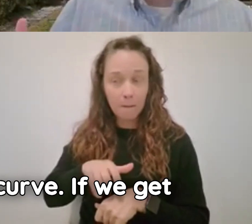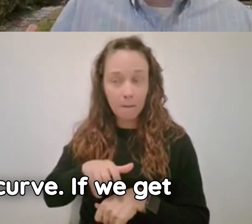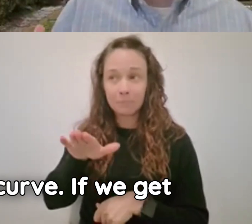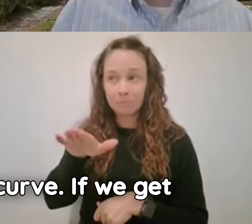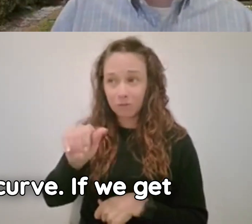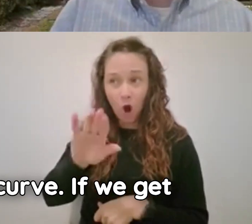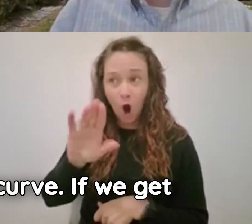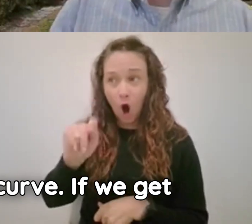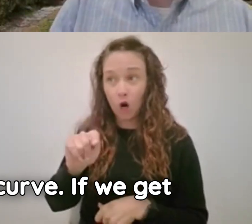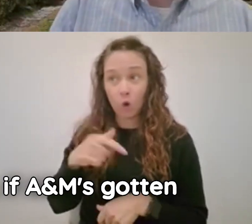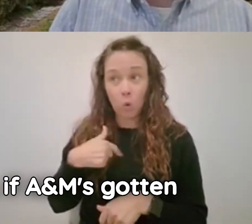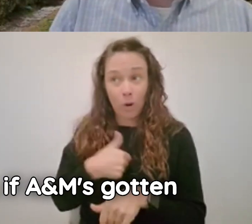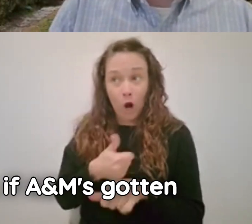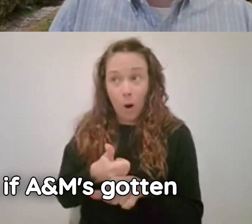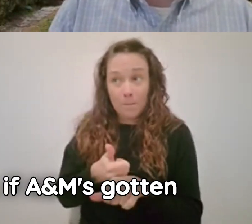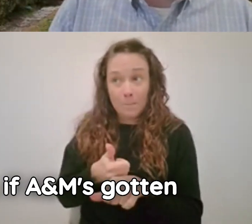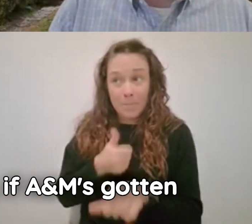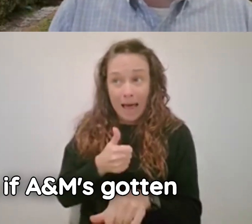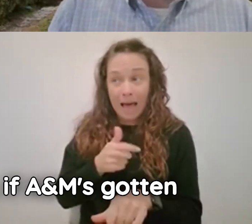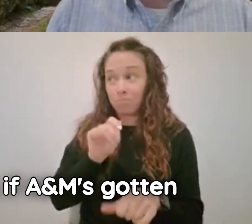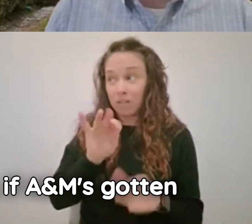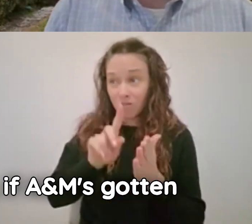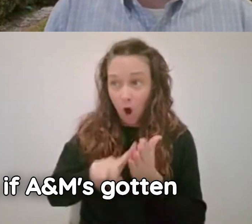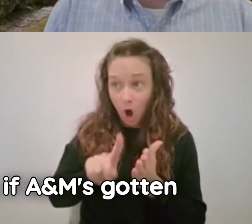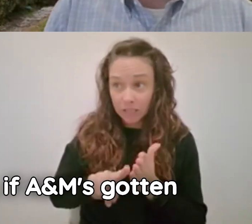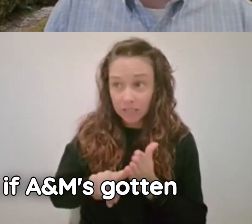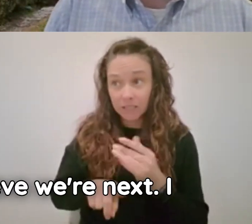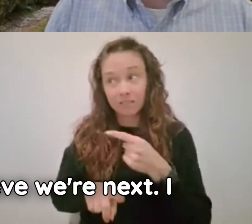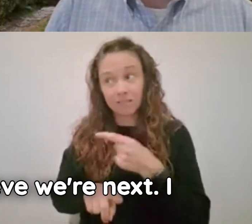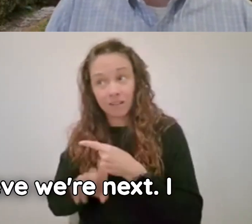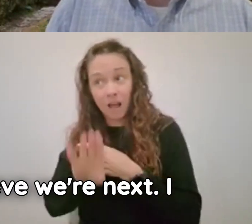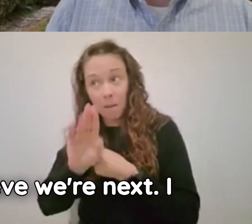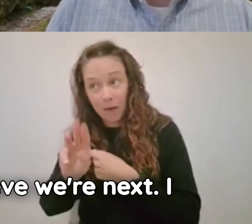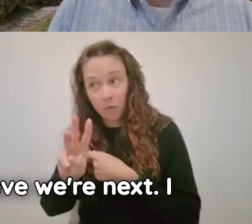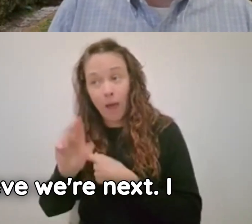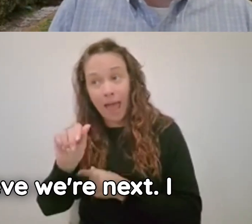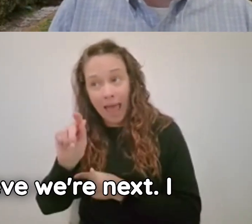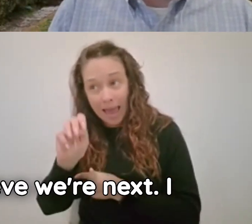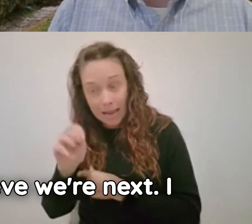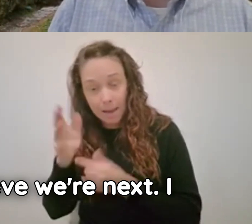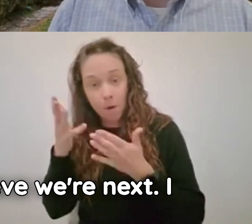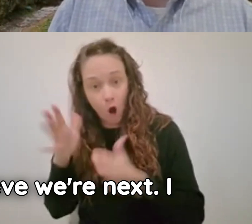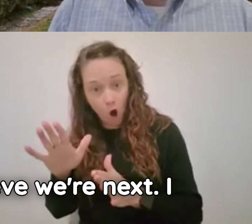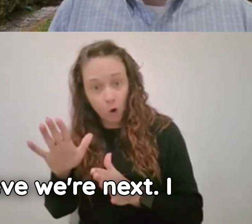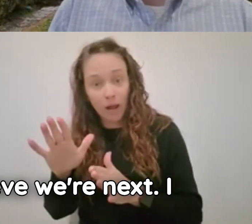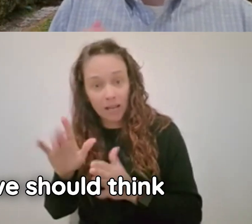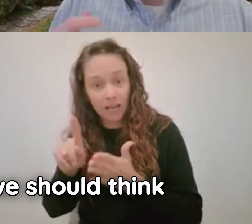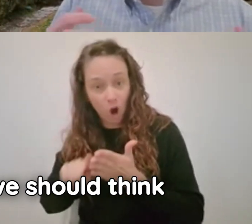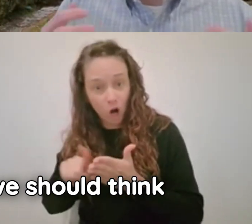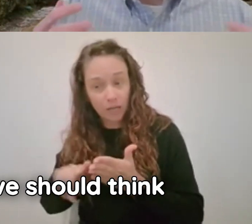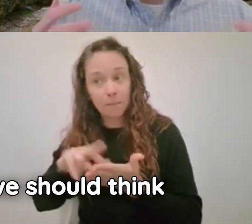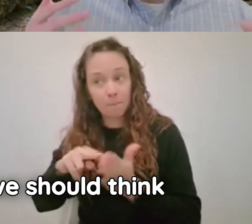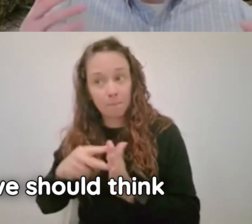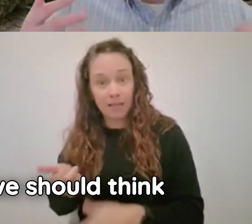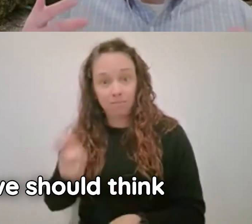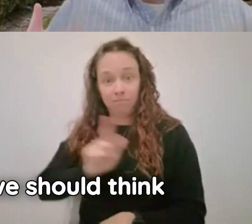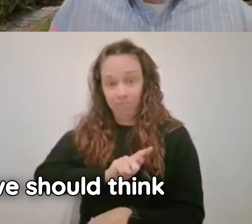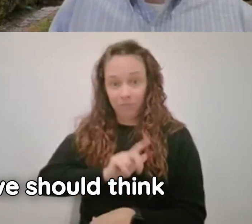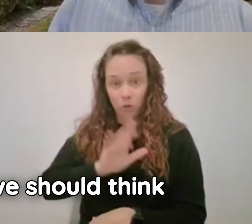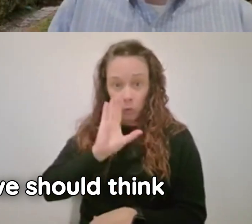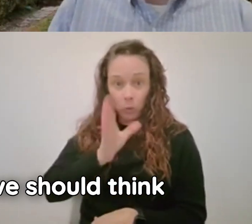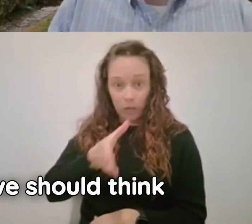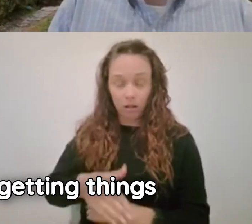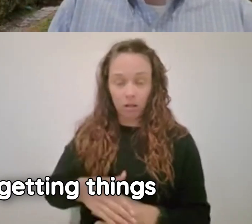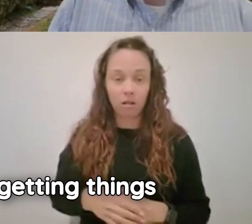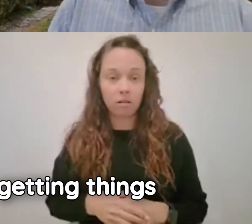We're going to get behind the curve. If we get audited, and by the way, if A&M's gotten audited, you better believe we're next. I said to him,